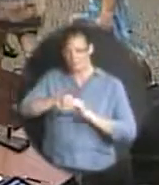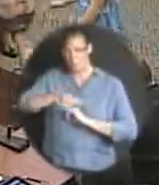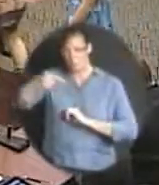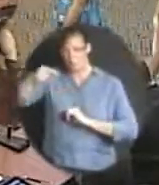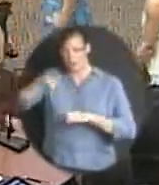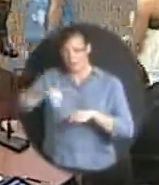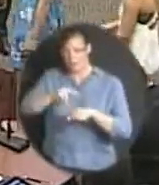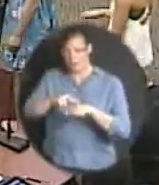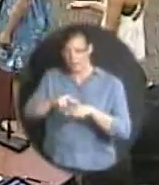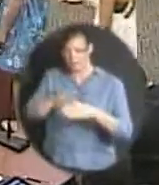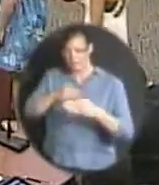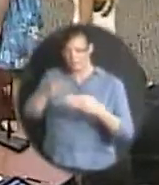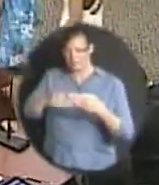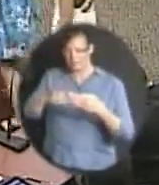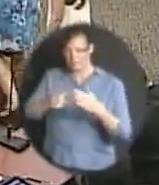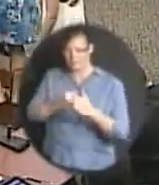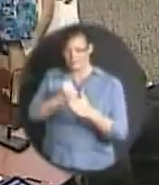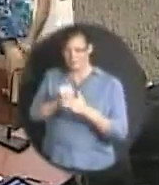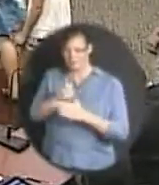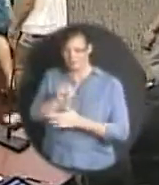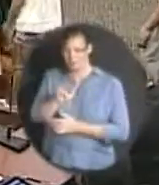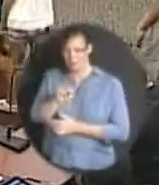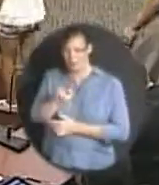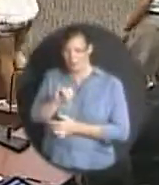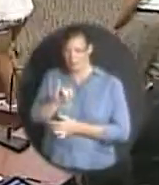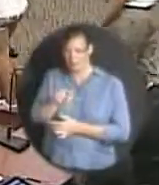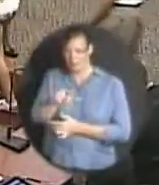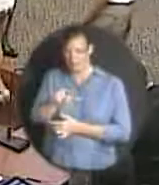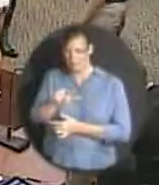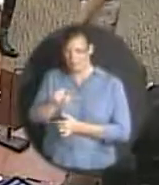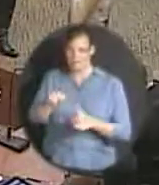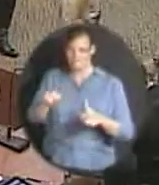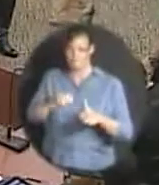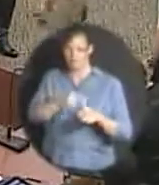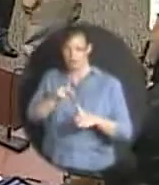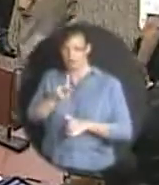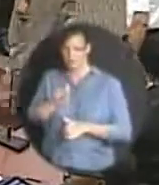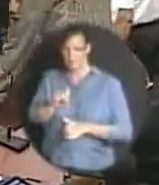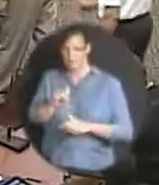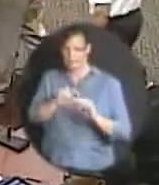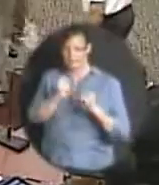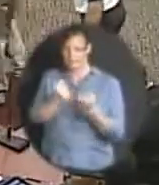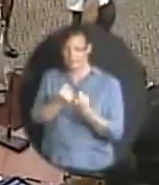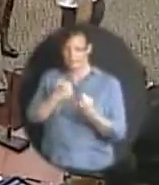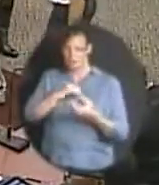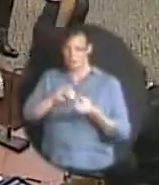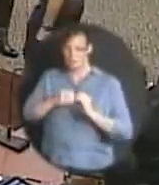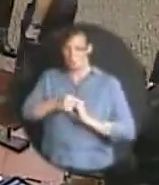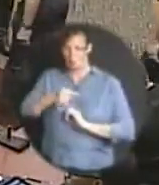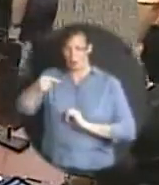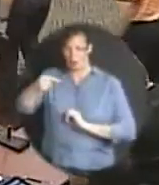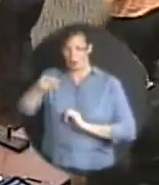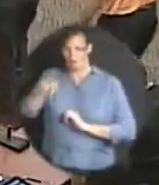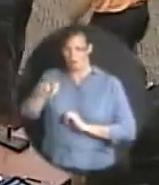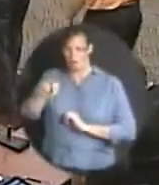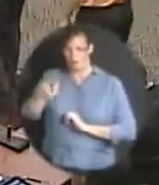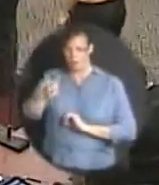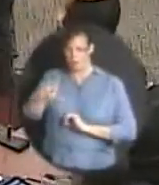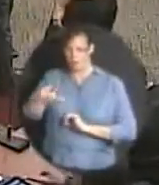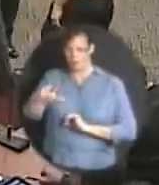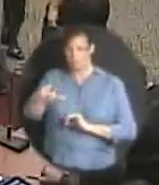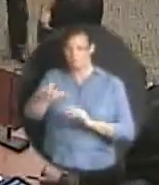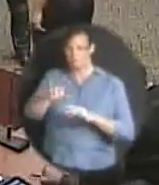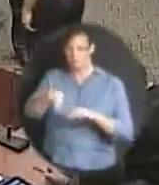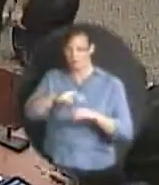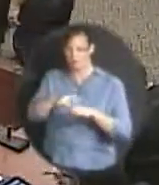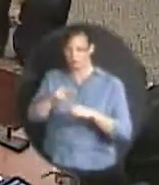its end of season rankings. They are the first Kansas team to receive a #1 ranking from the National Soccer Coaches